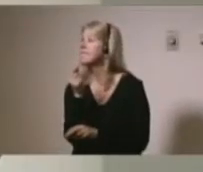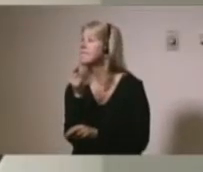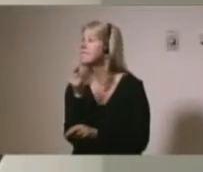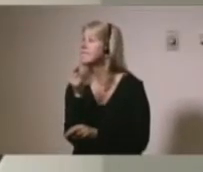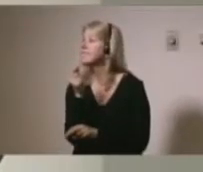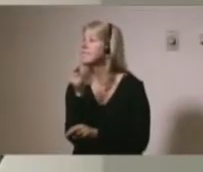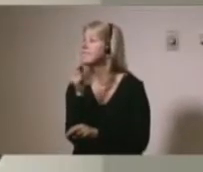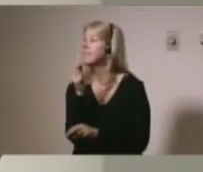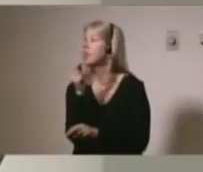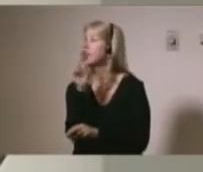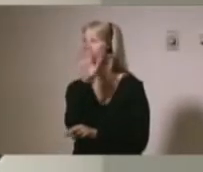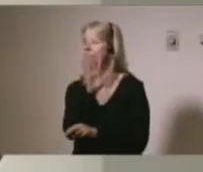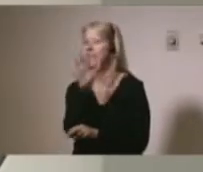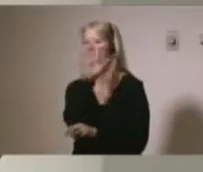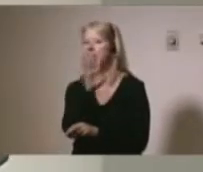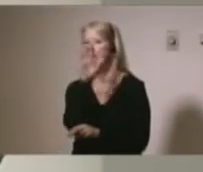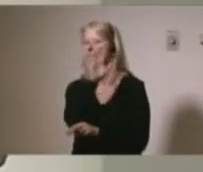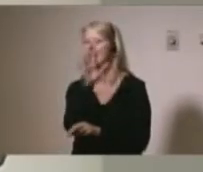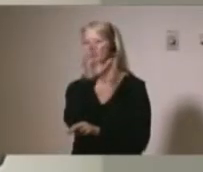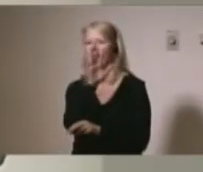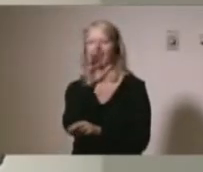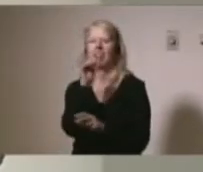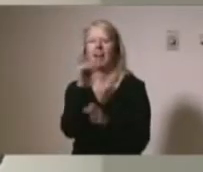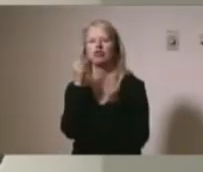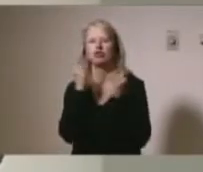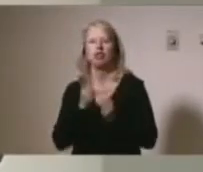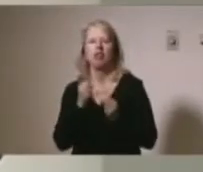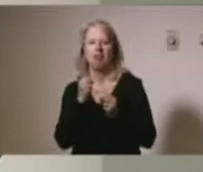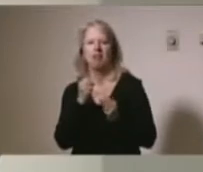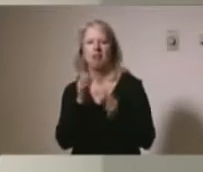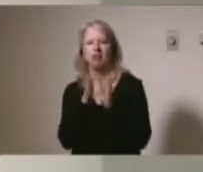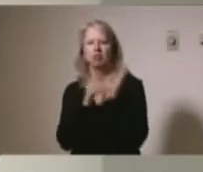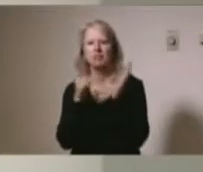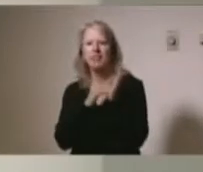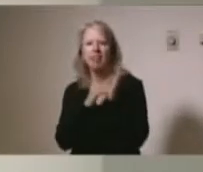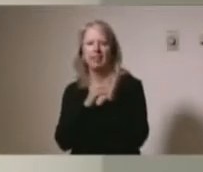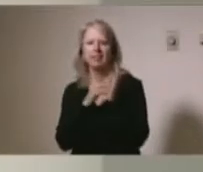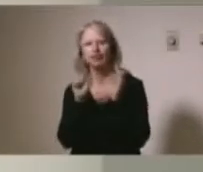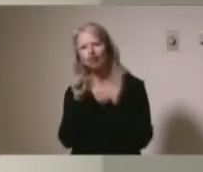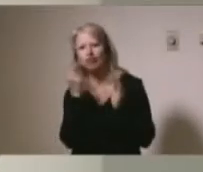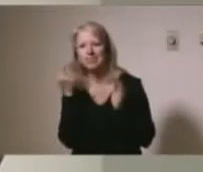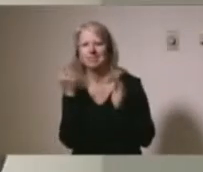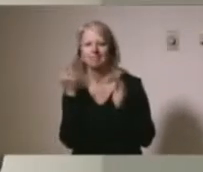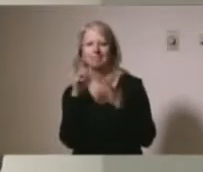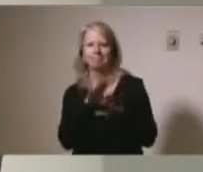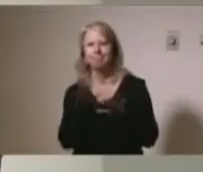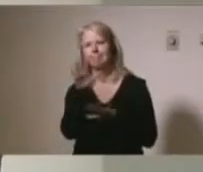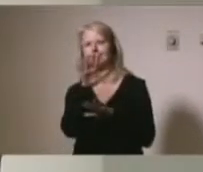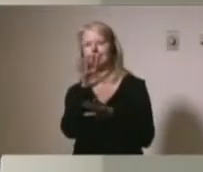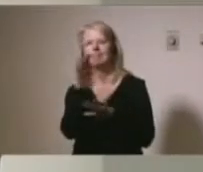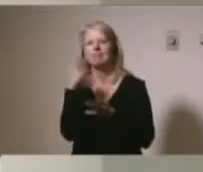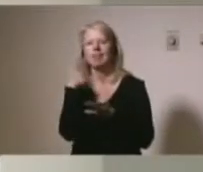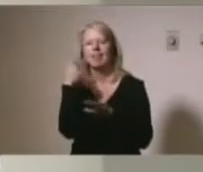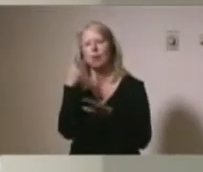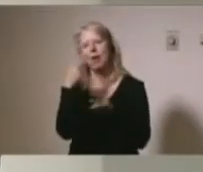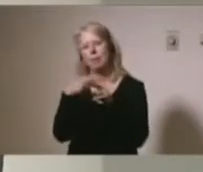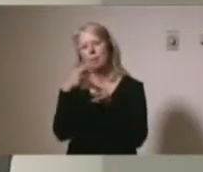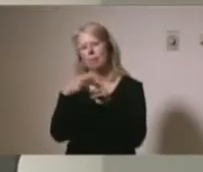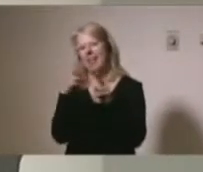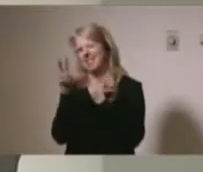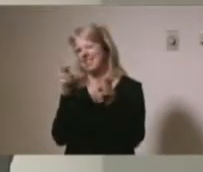it promotes what New Zealand's all about. You know, there's a place called